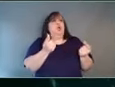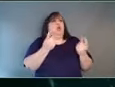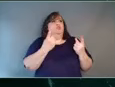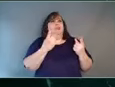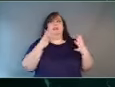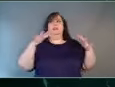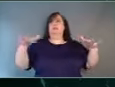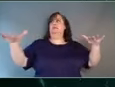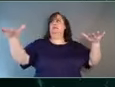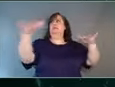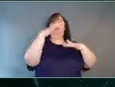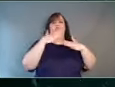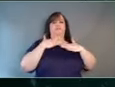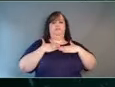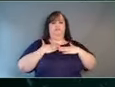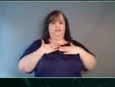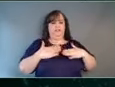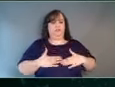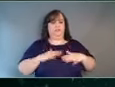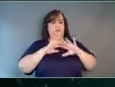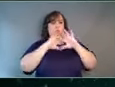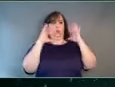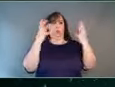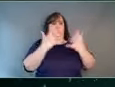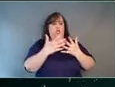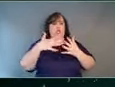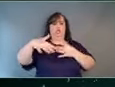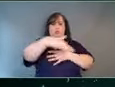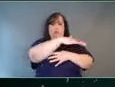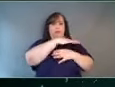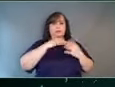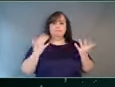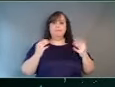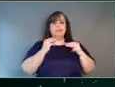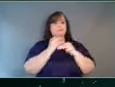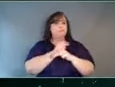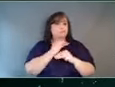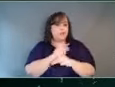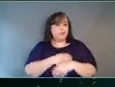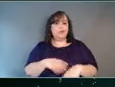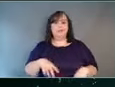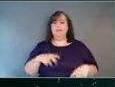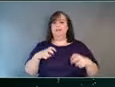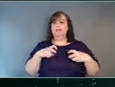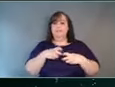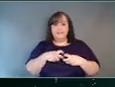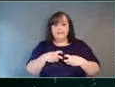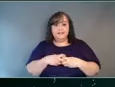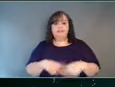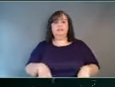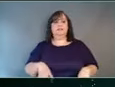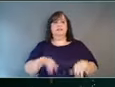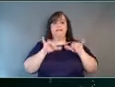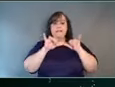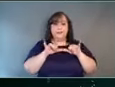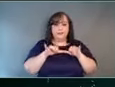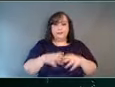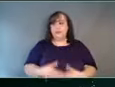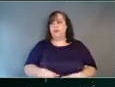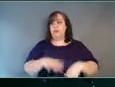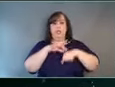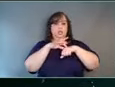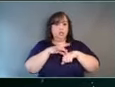us. So, you know, people think of math and physics and engineering, but also subjects like geology and even biology,